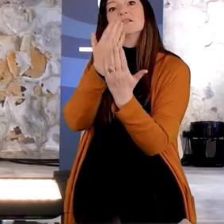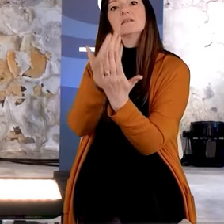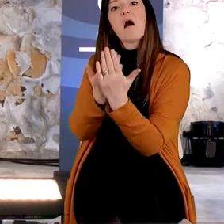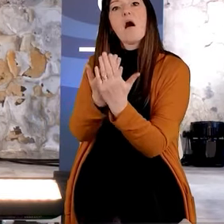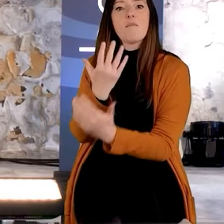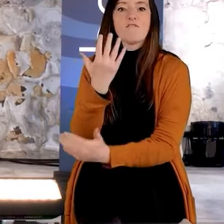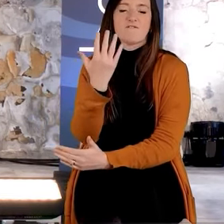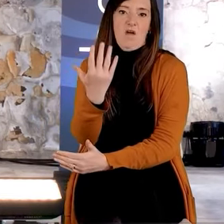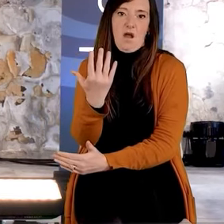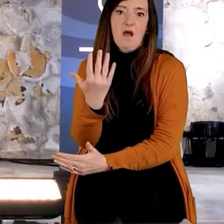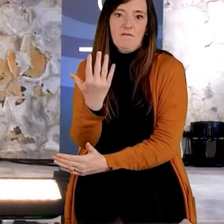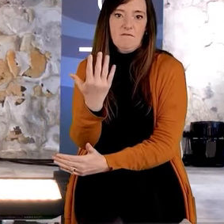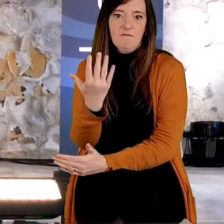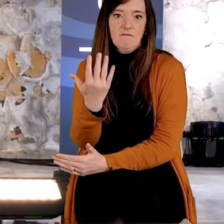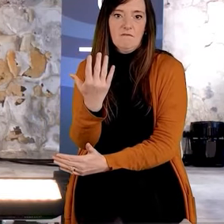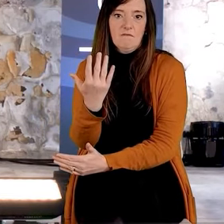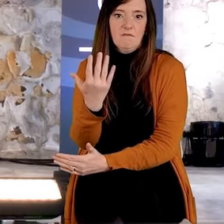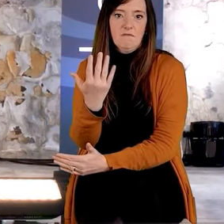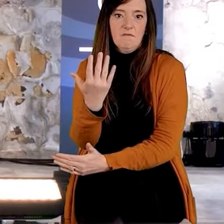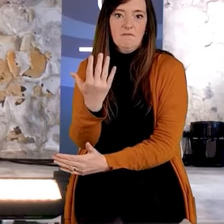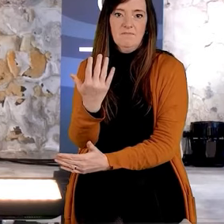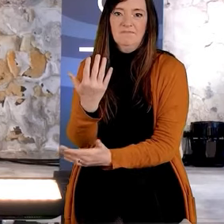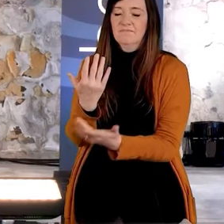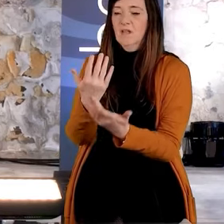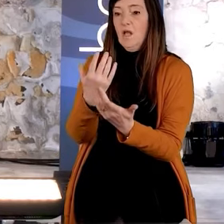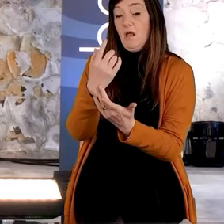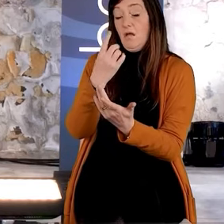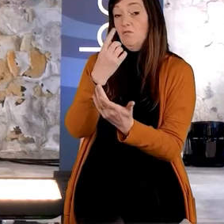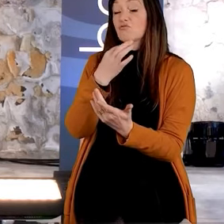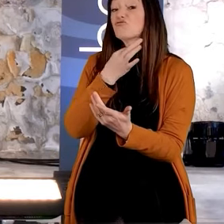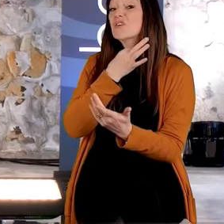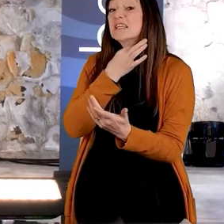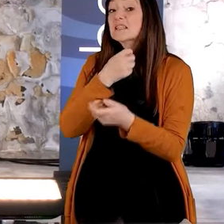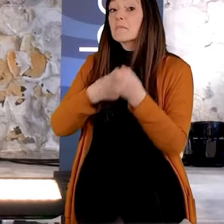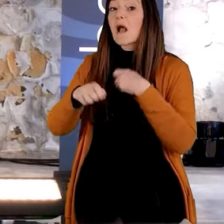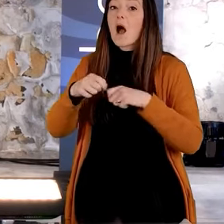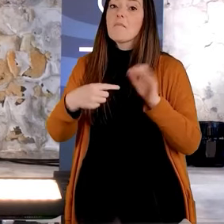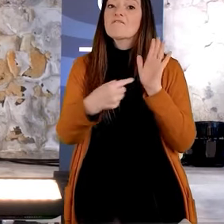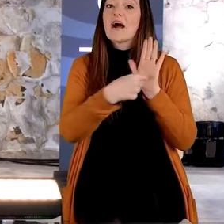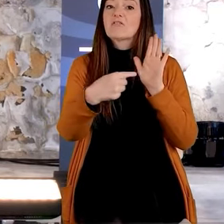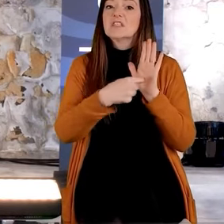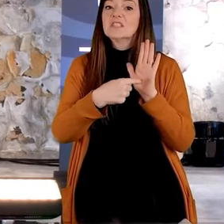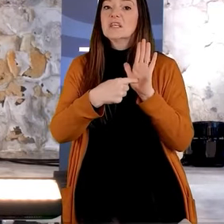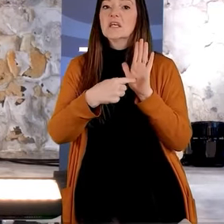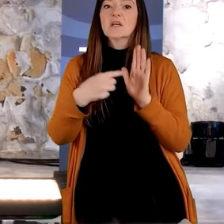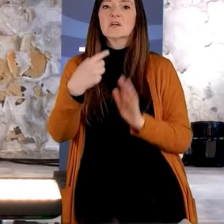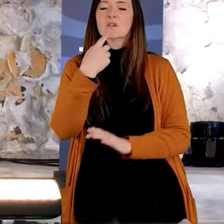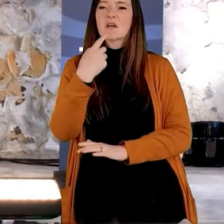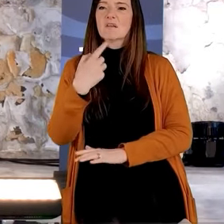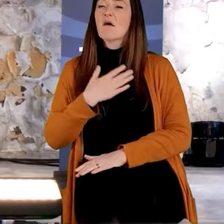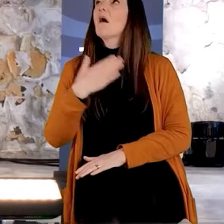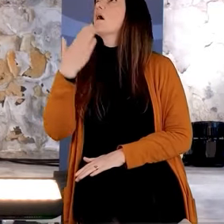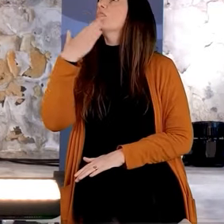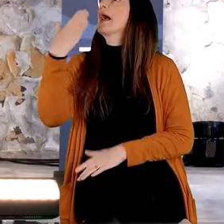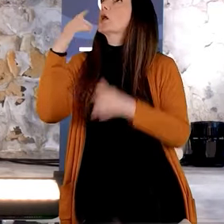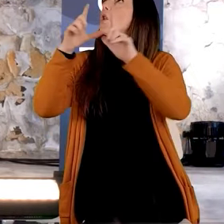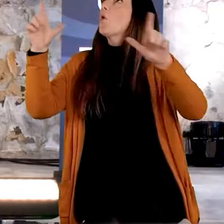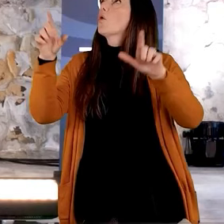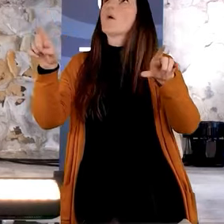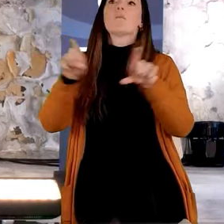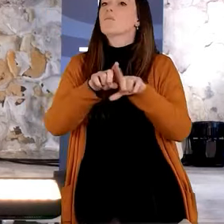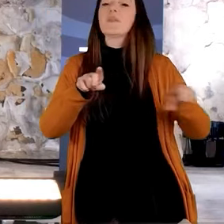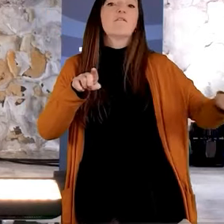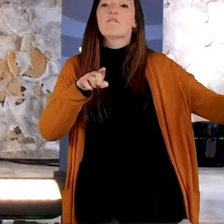beginning, you'll become a Pharisee. I thank you, Lord, that I'm not like those bad people out there. No, I come to the